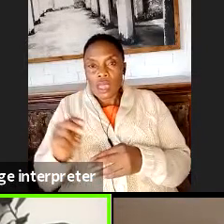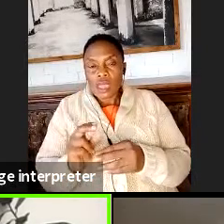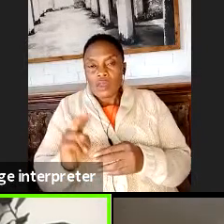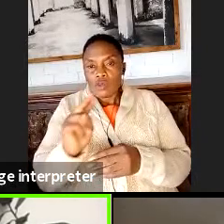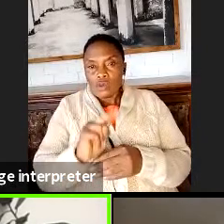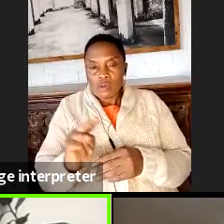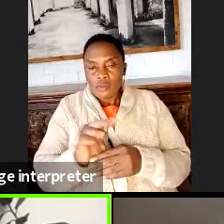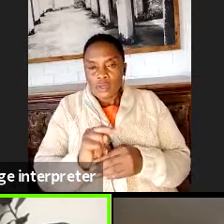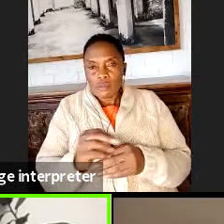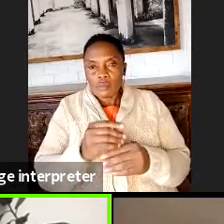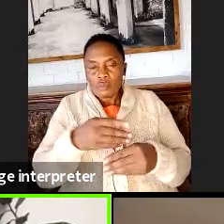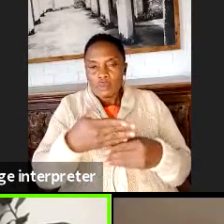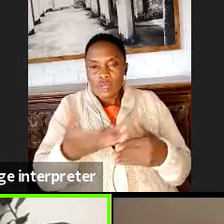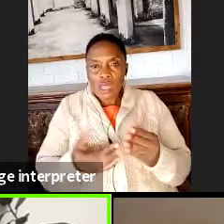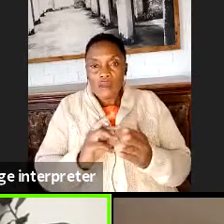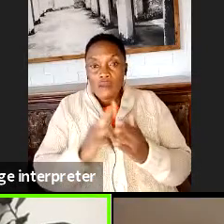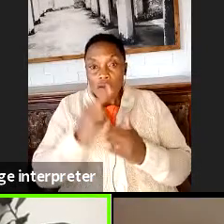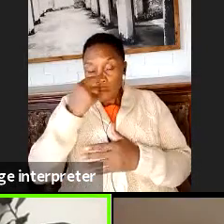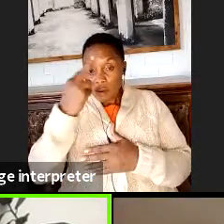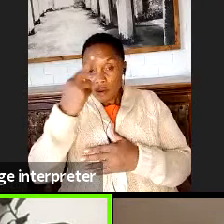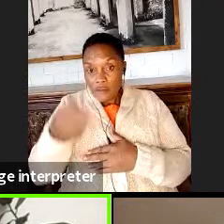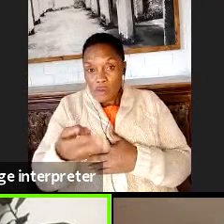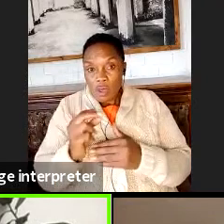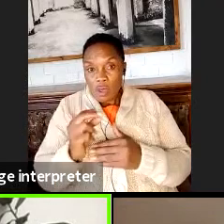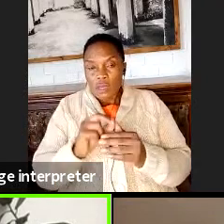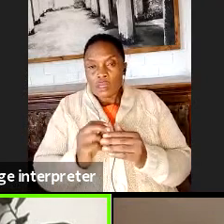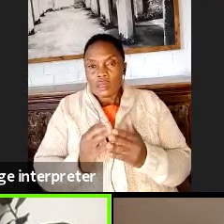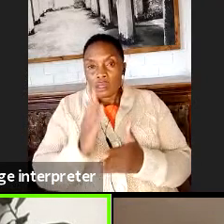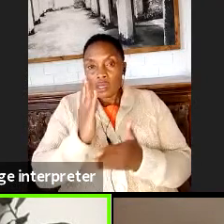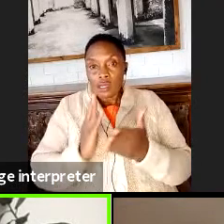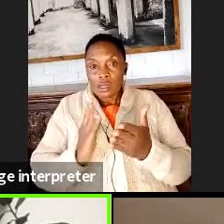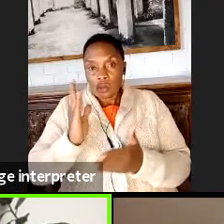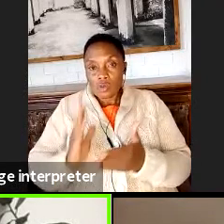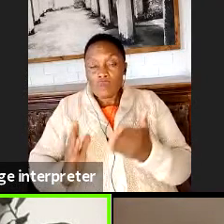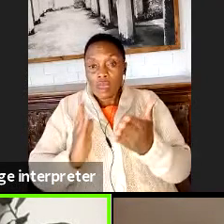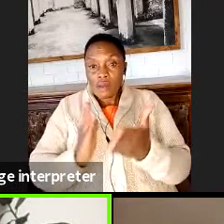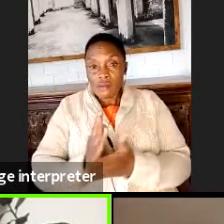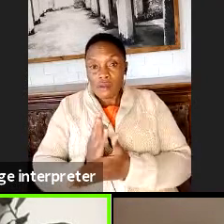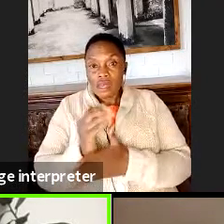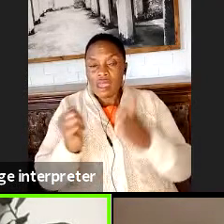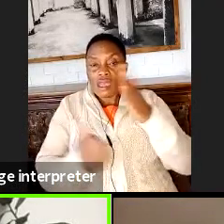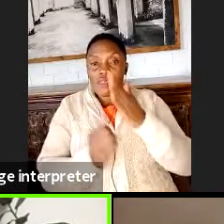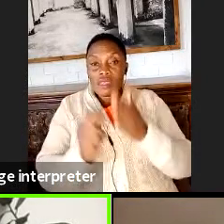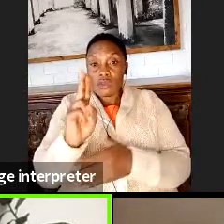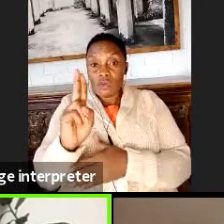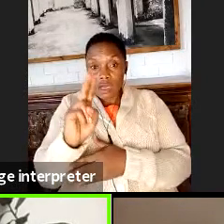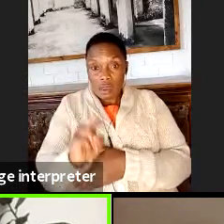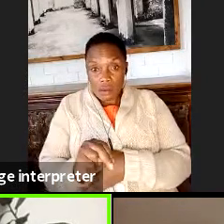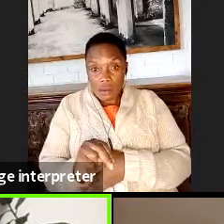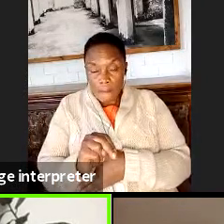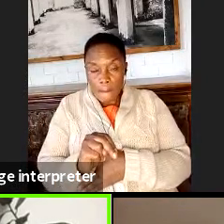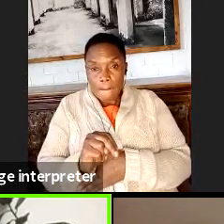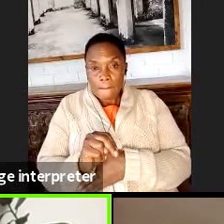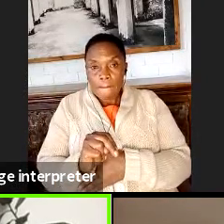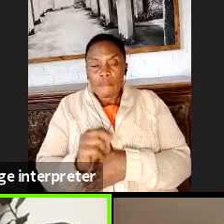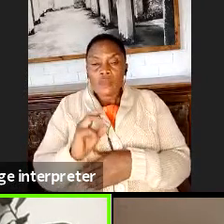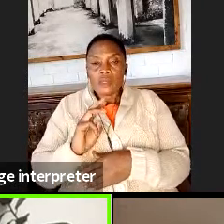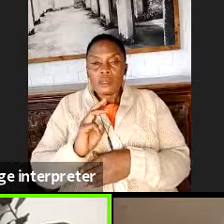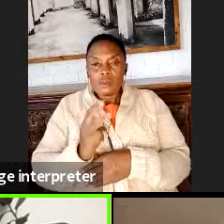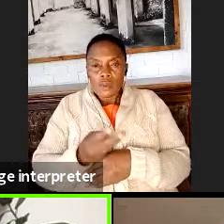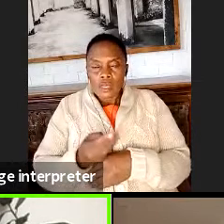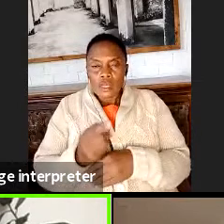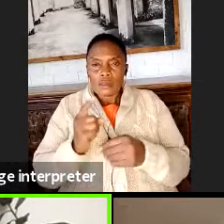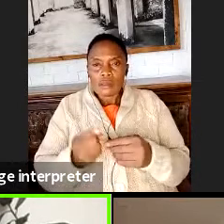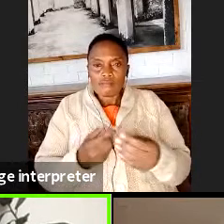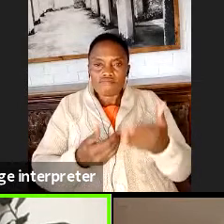Periodic Review, which is a human rights mechanism within the UN. And this lack of engagement